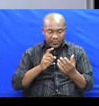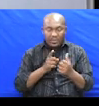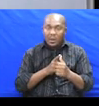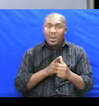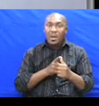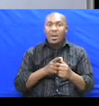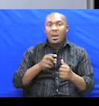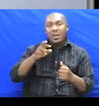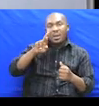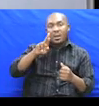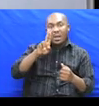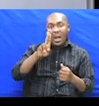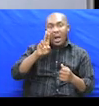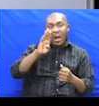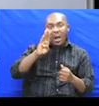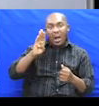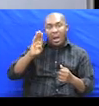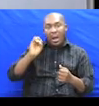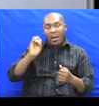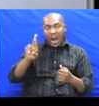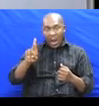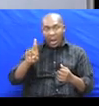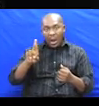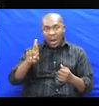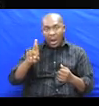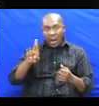and rubber, among others.